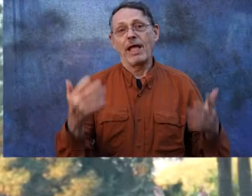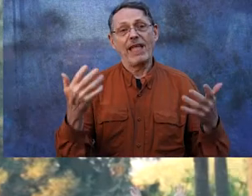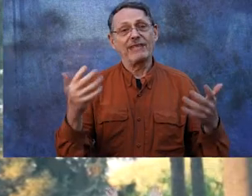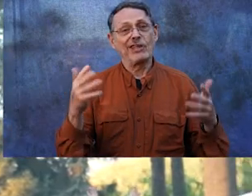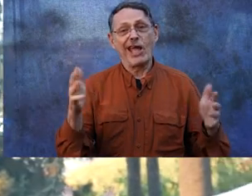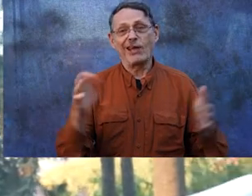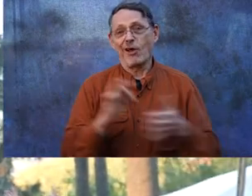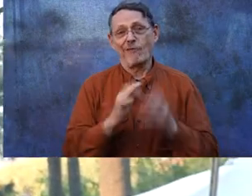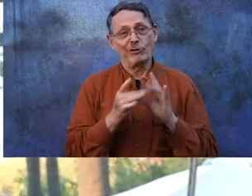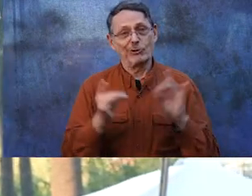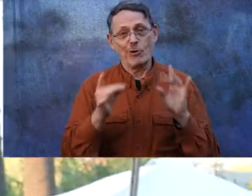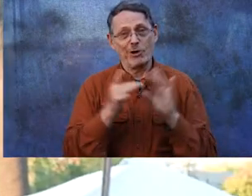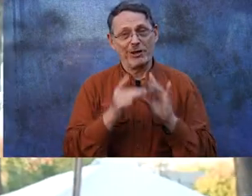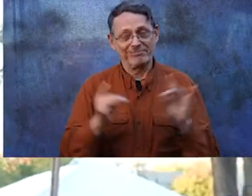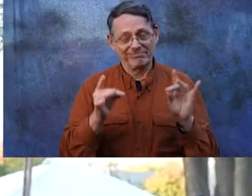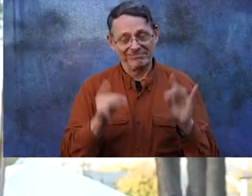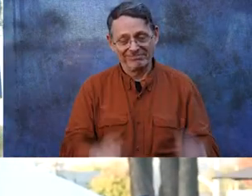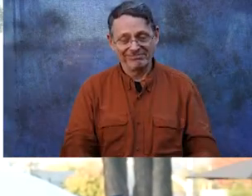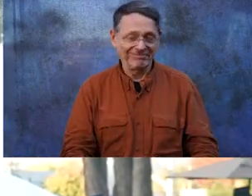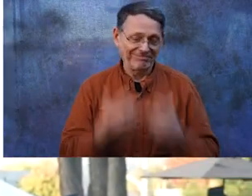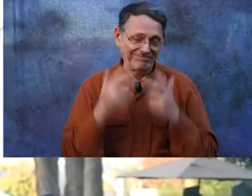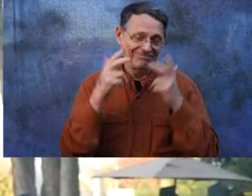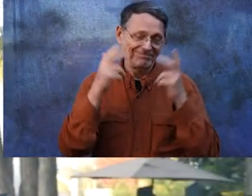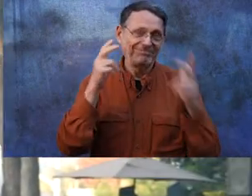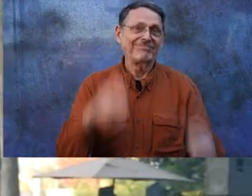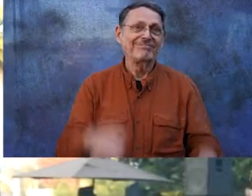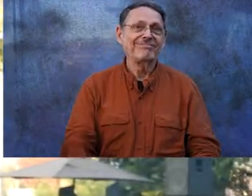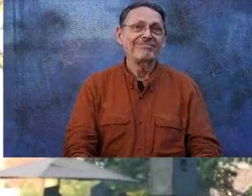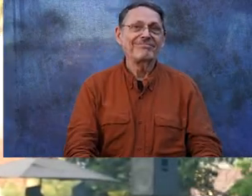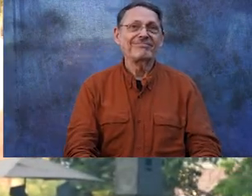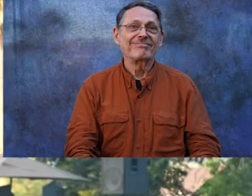And that's the end of the story for tonight.